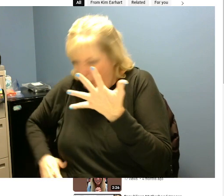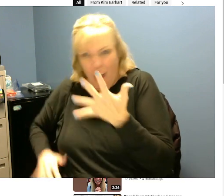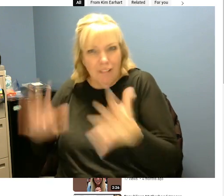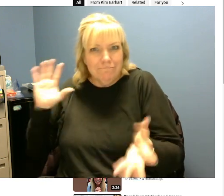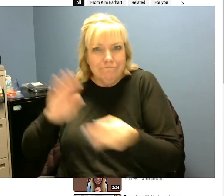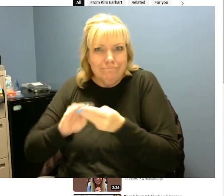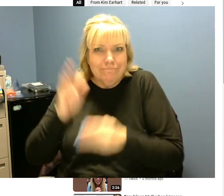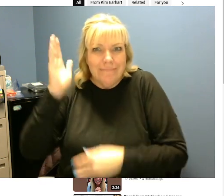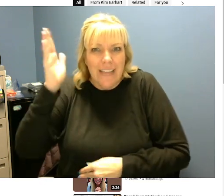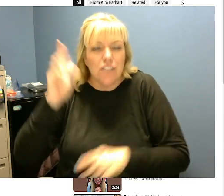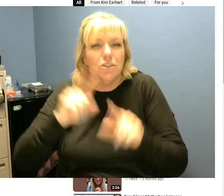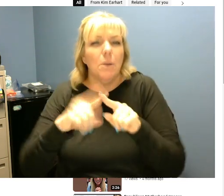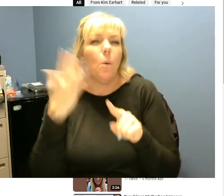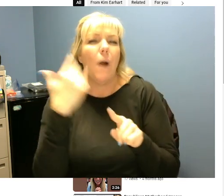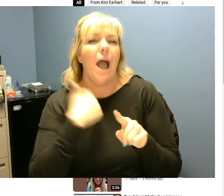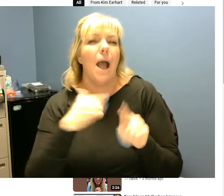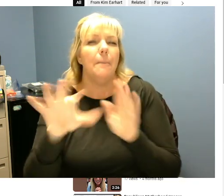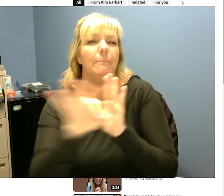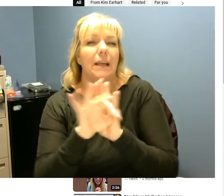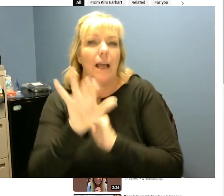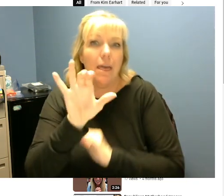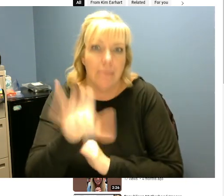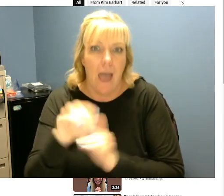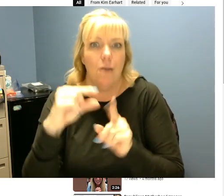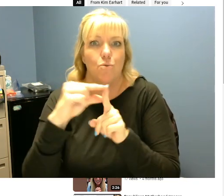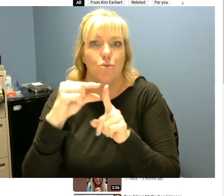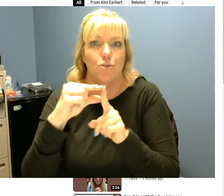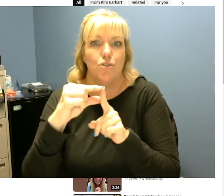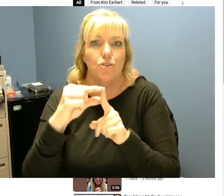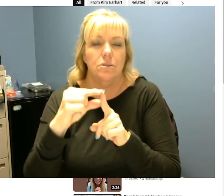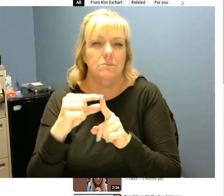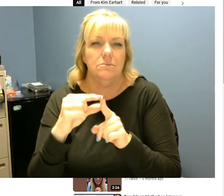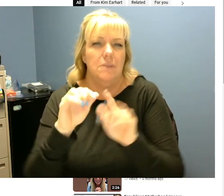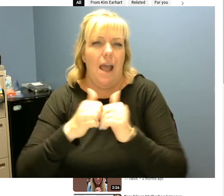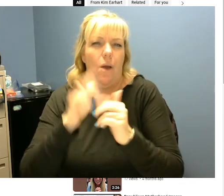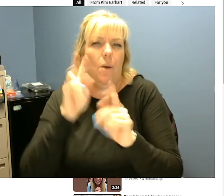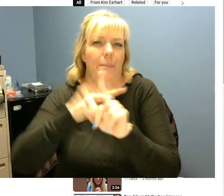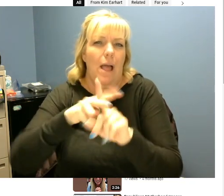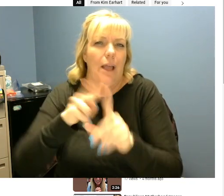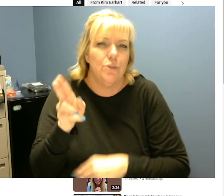apply to history and to what we're studying in the course?